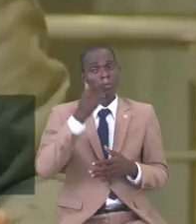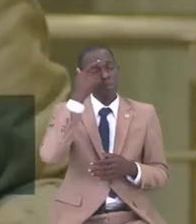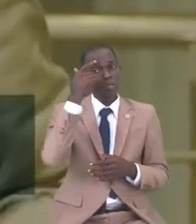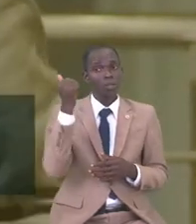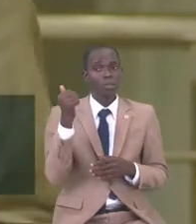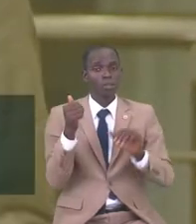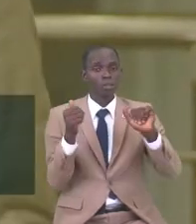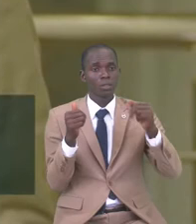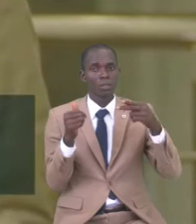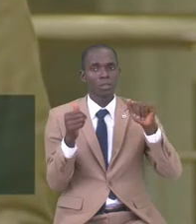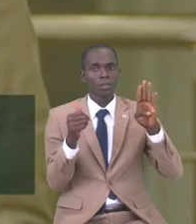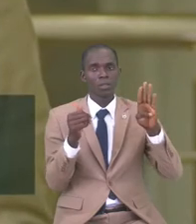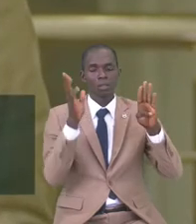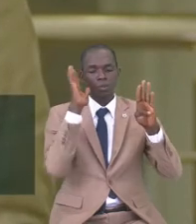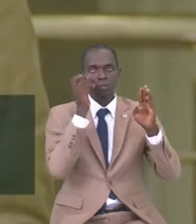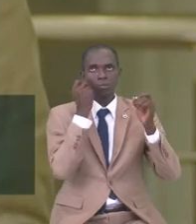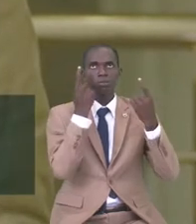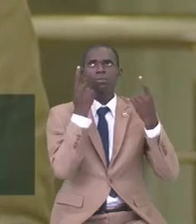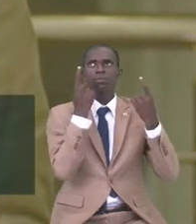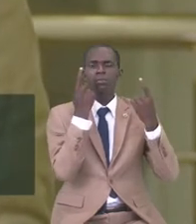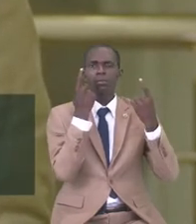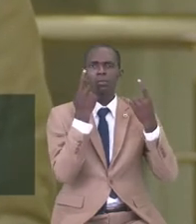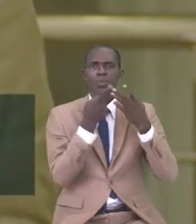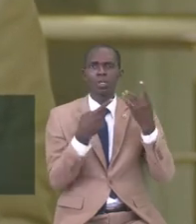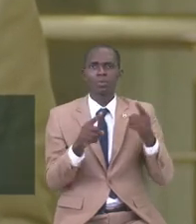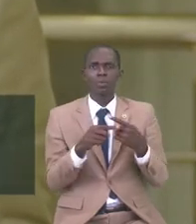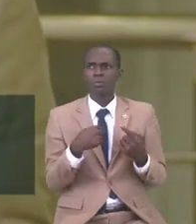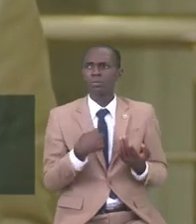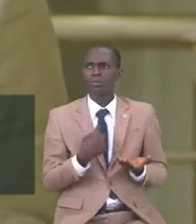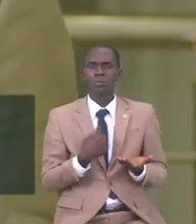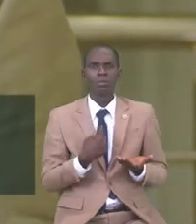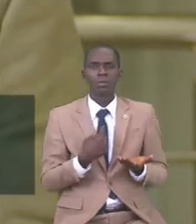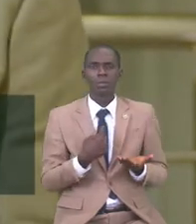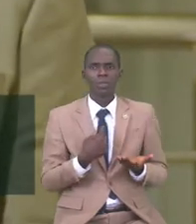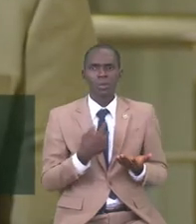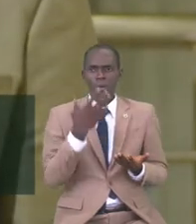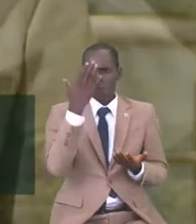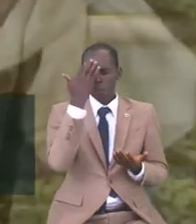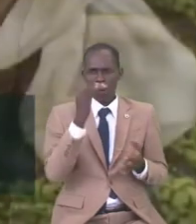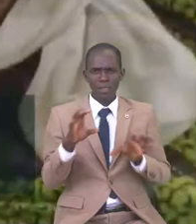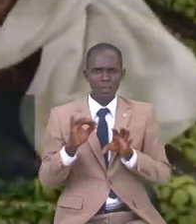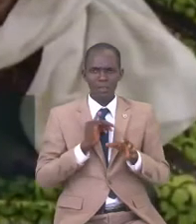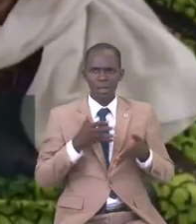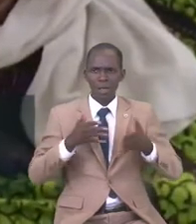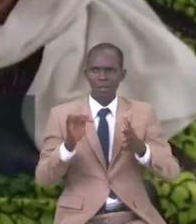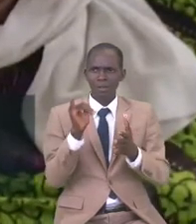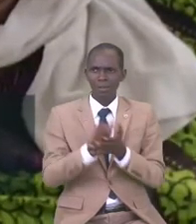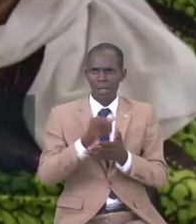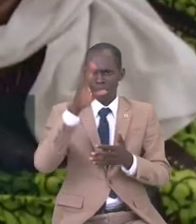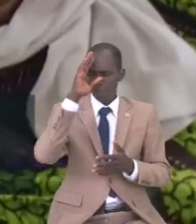Because Ahab will wake up. What happened to me? What did I allow that man to